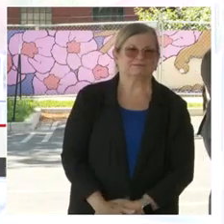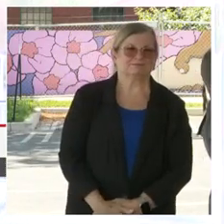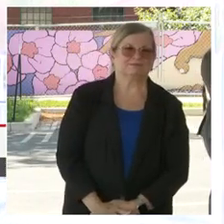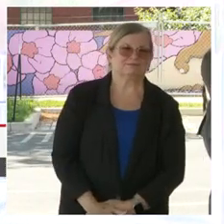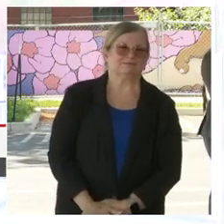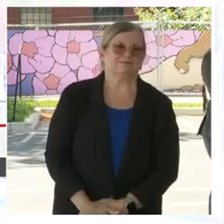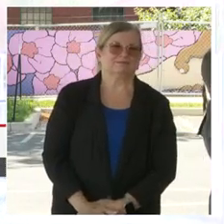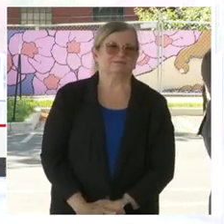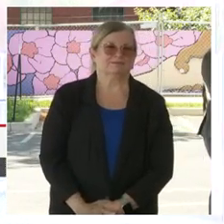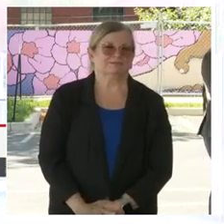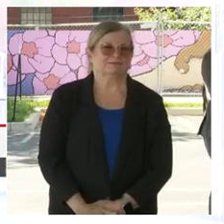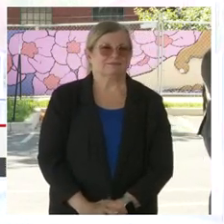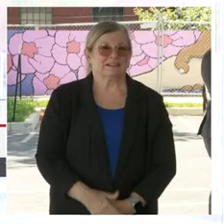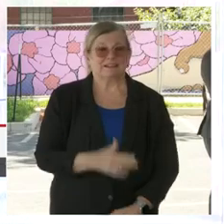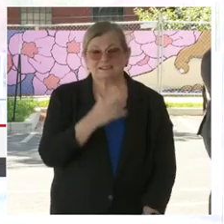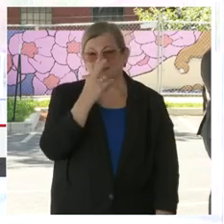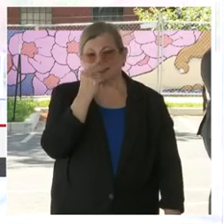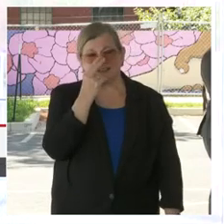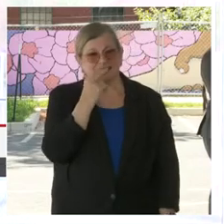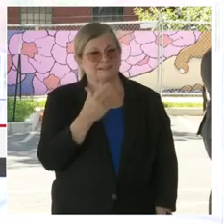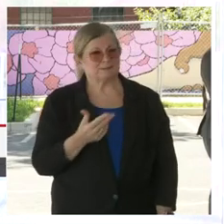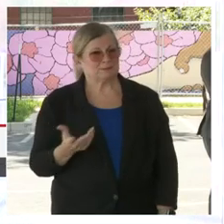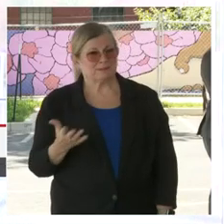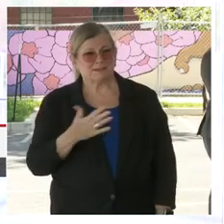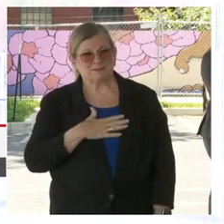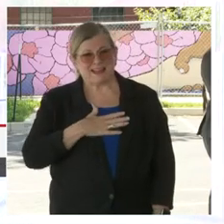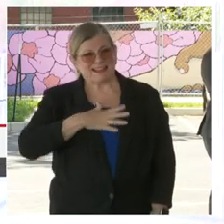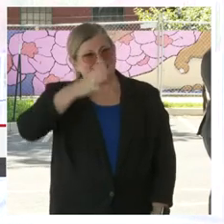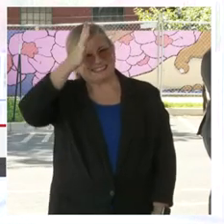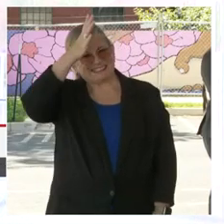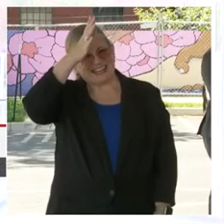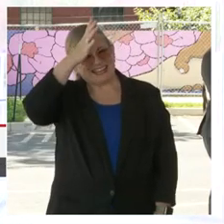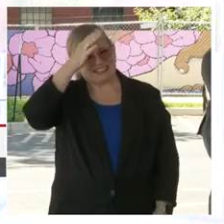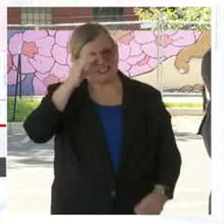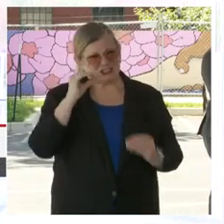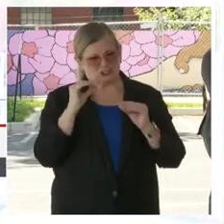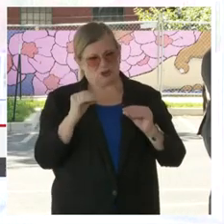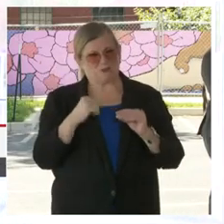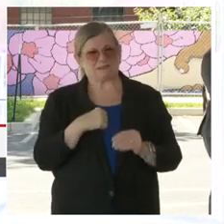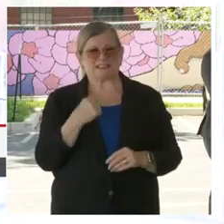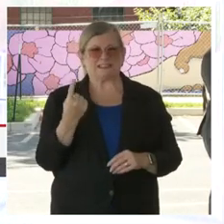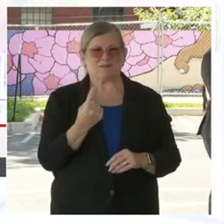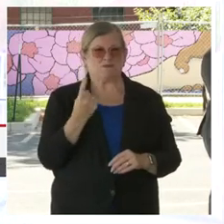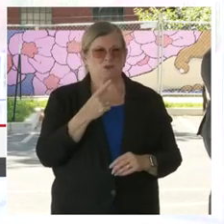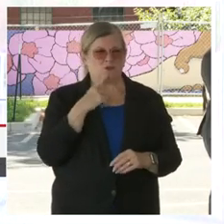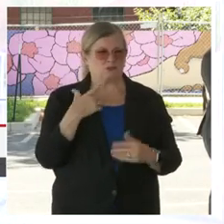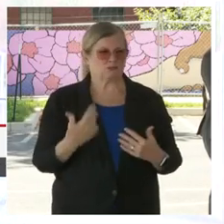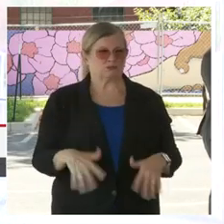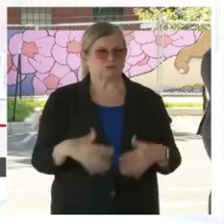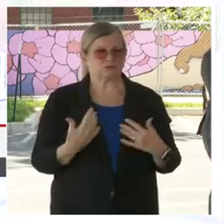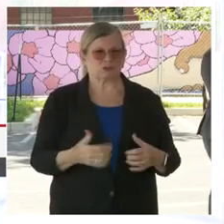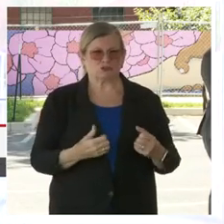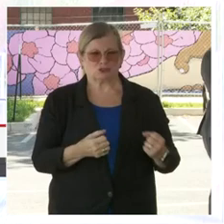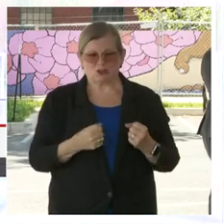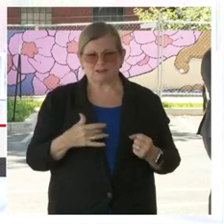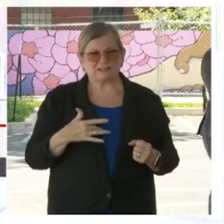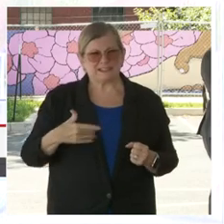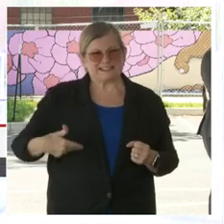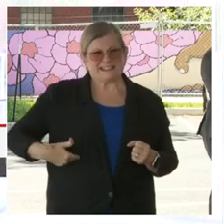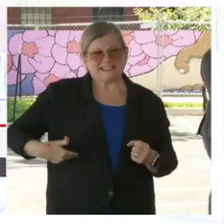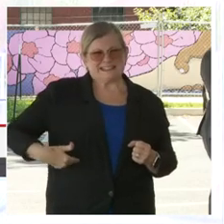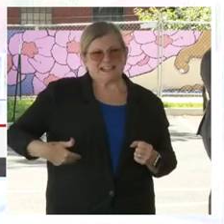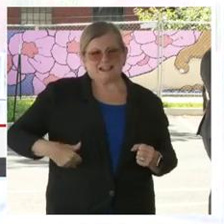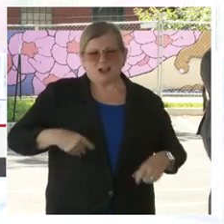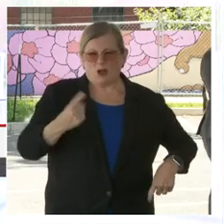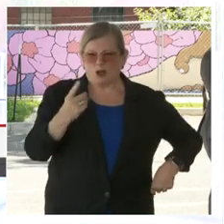It's funny because my dad also taught me something super profound, and I keep it with me till today. He